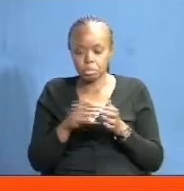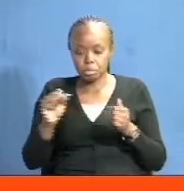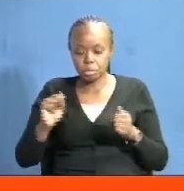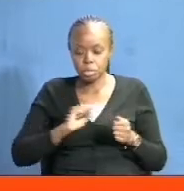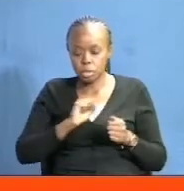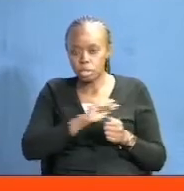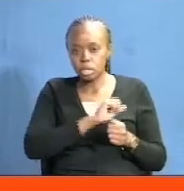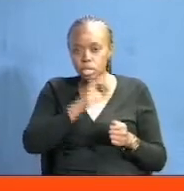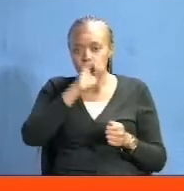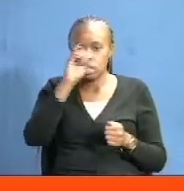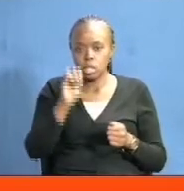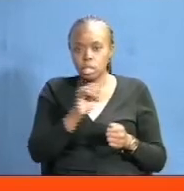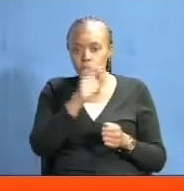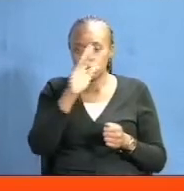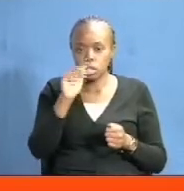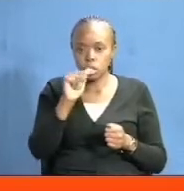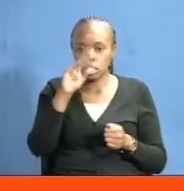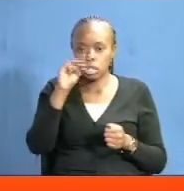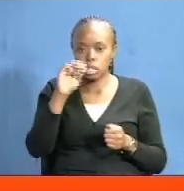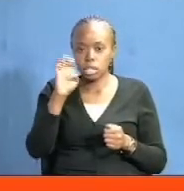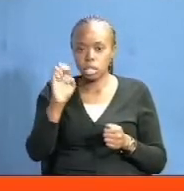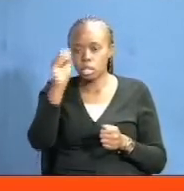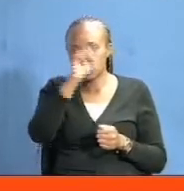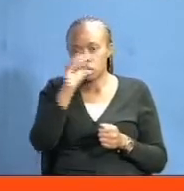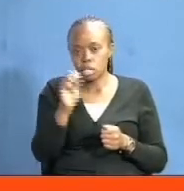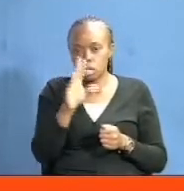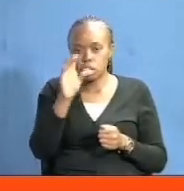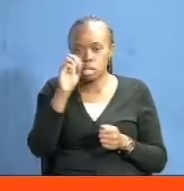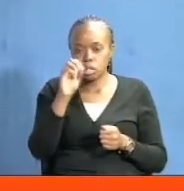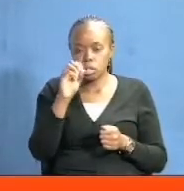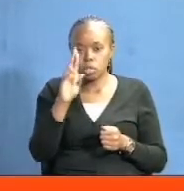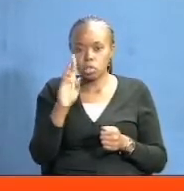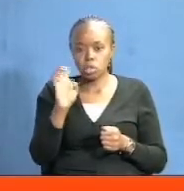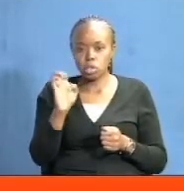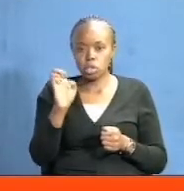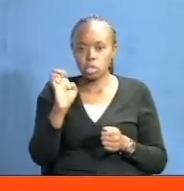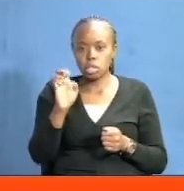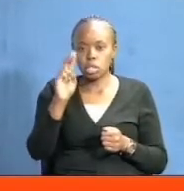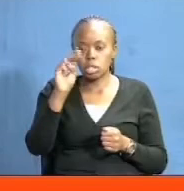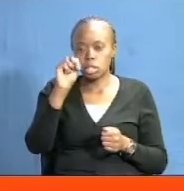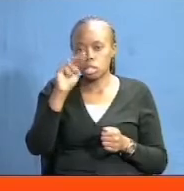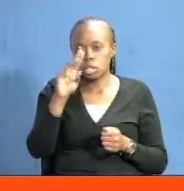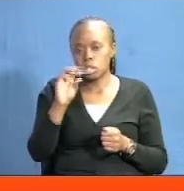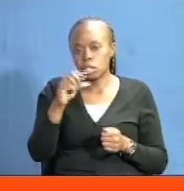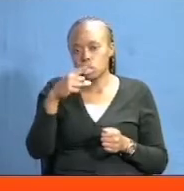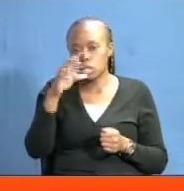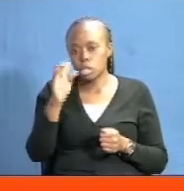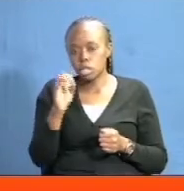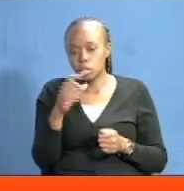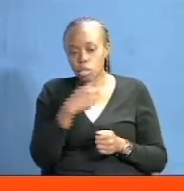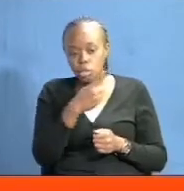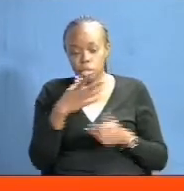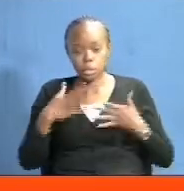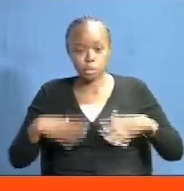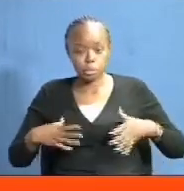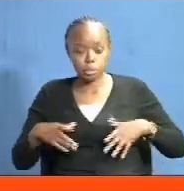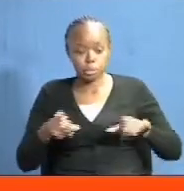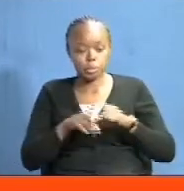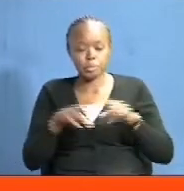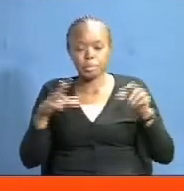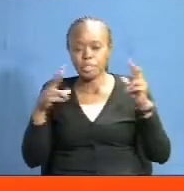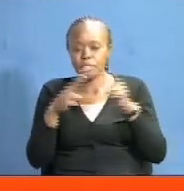James Orengo. We could also talk about the Speaker of the National Assembly, Justin Muturi. So these people were so powerful. These people